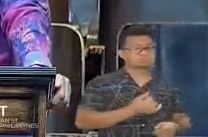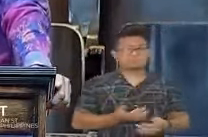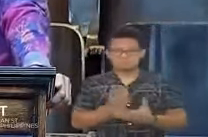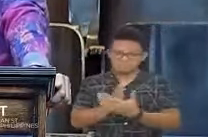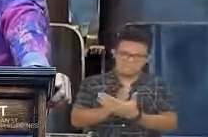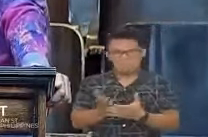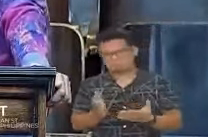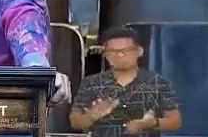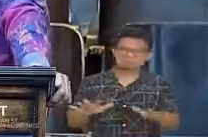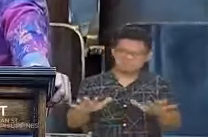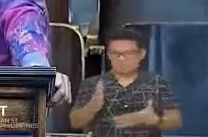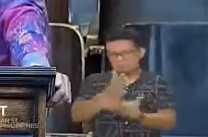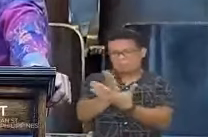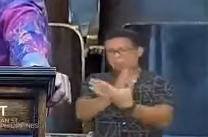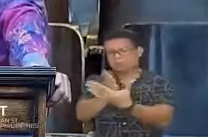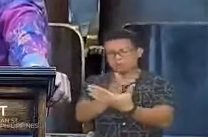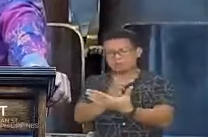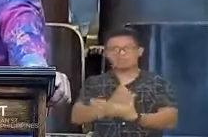And